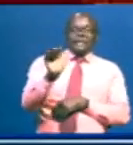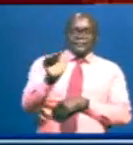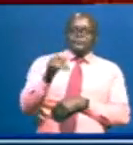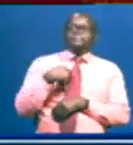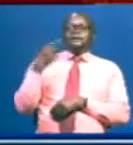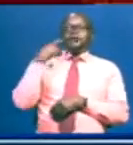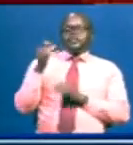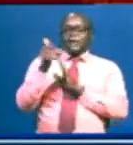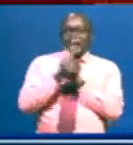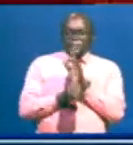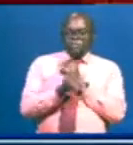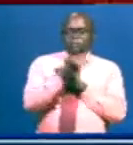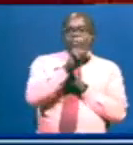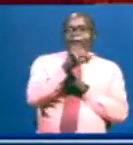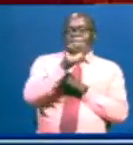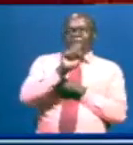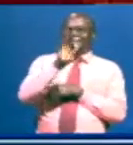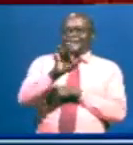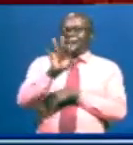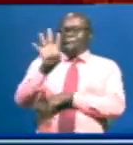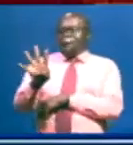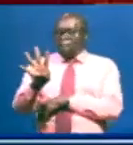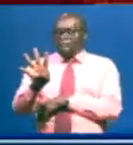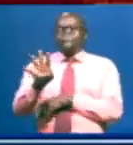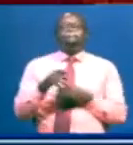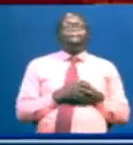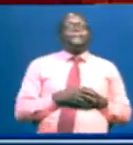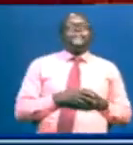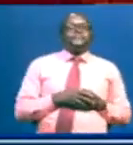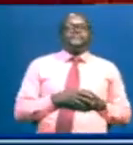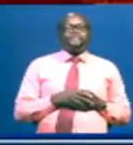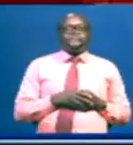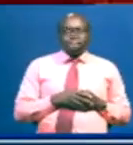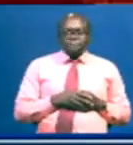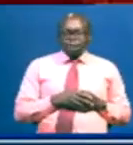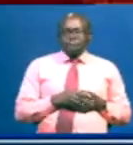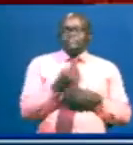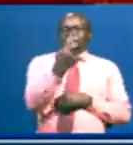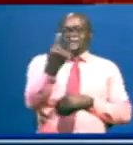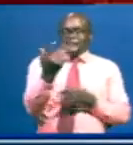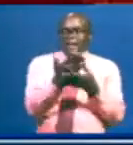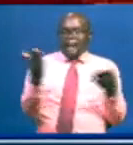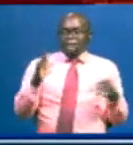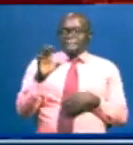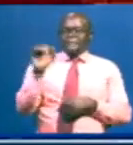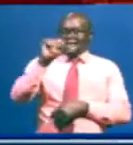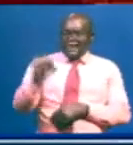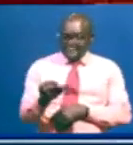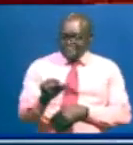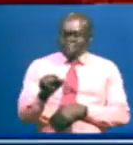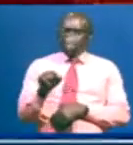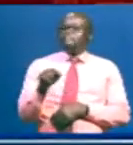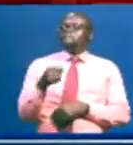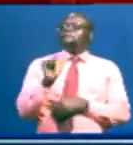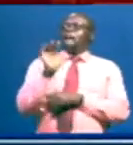Article 153.4, Madam Speaker, each and every cabinet secretary is required